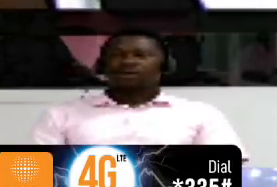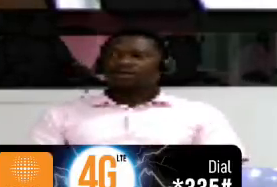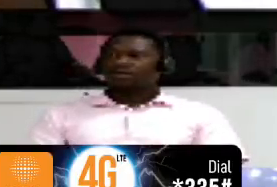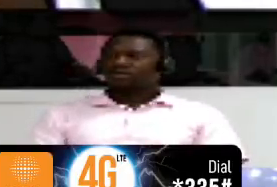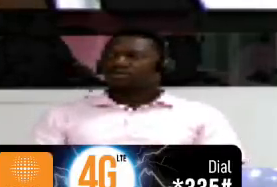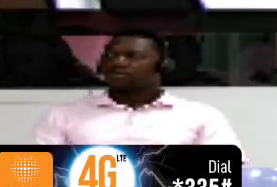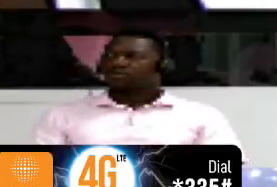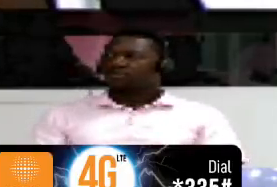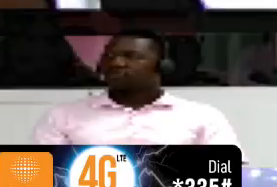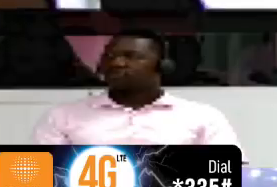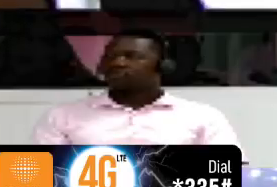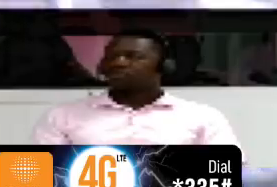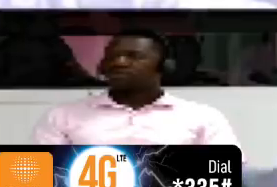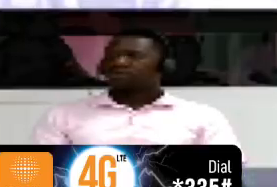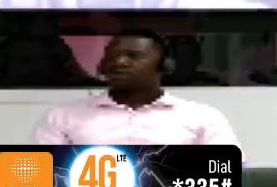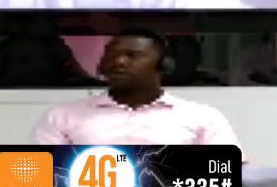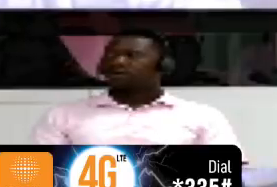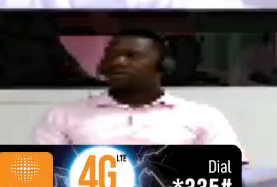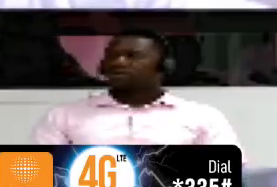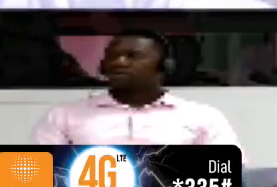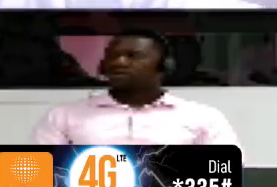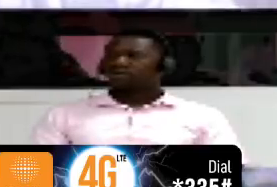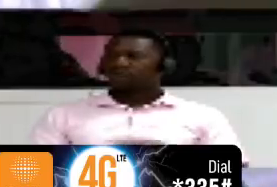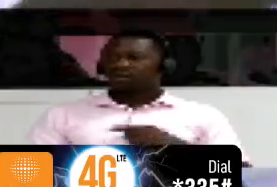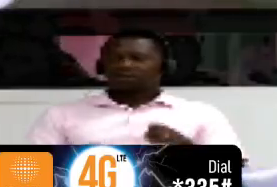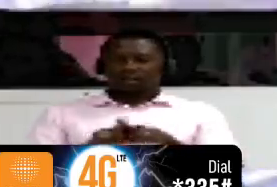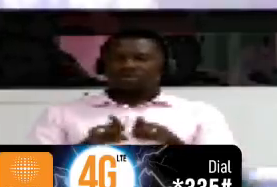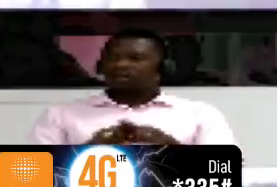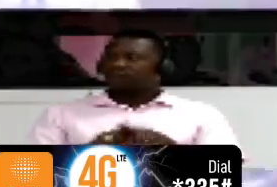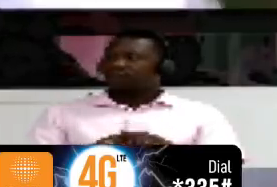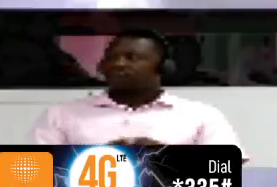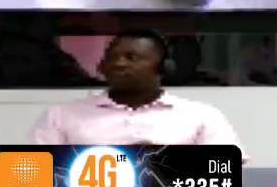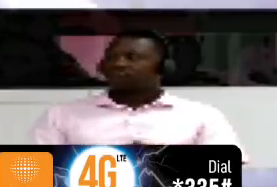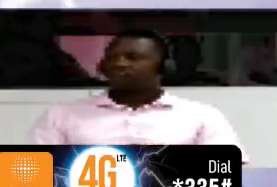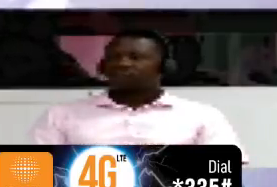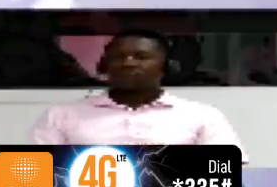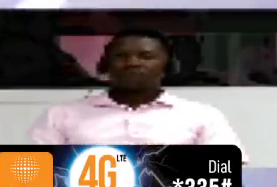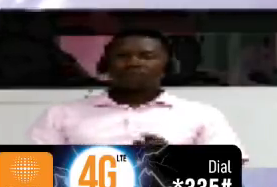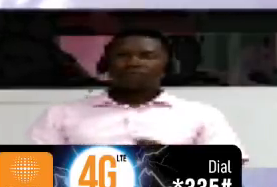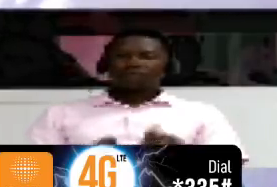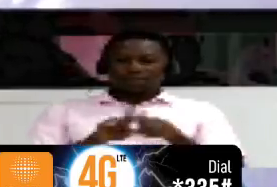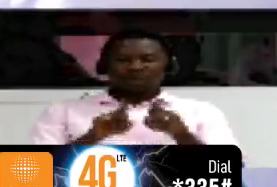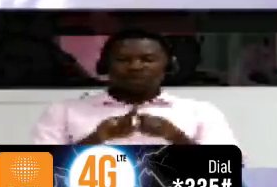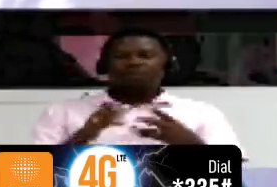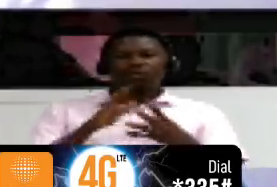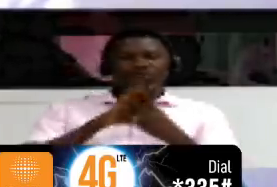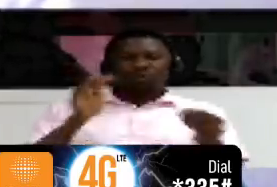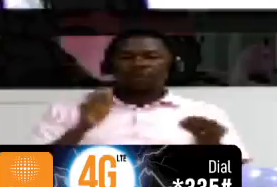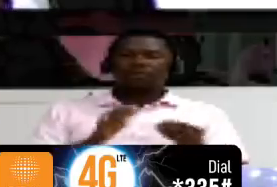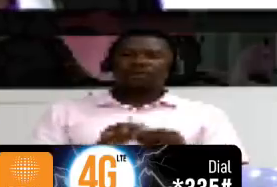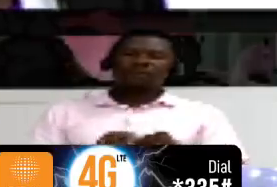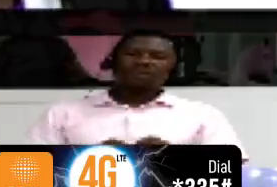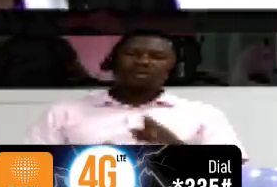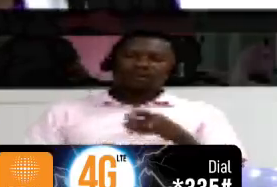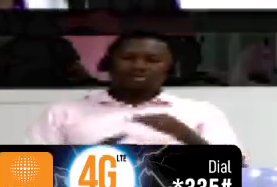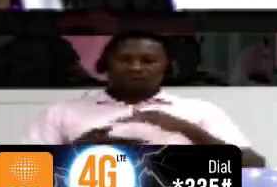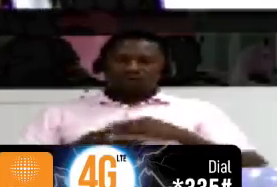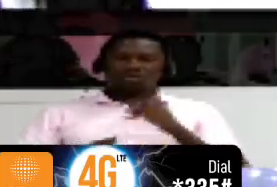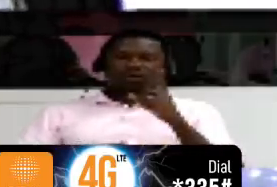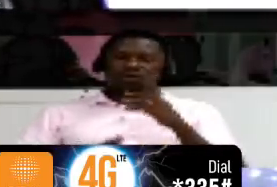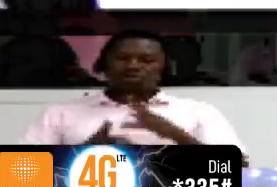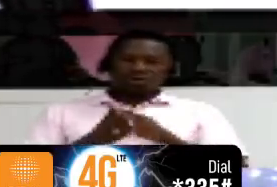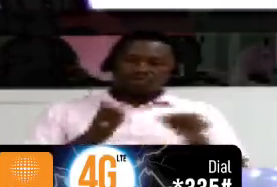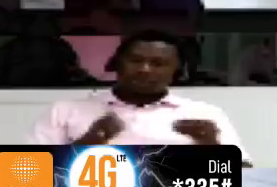This is the same. It's the same. One copy, one copy. Just give me one and then give her the other copy, if that is